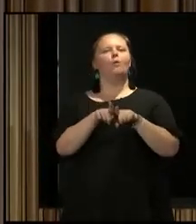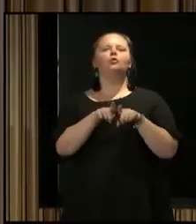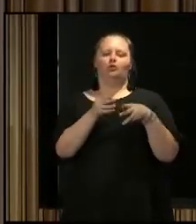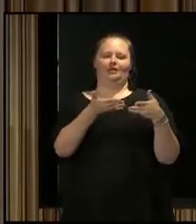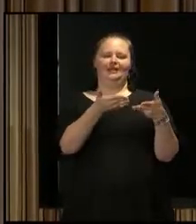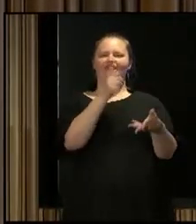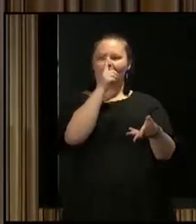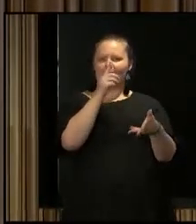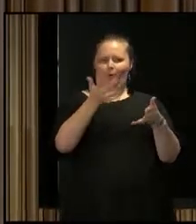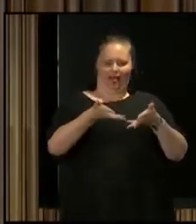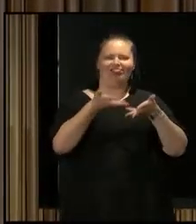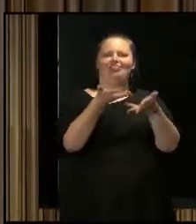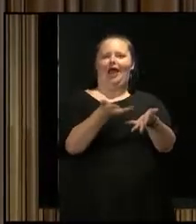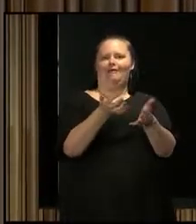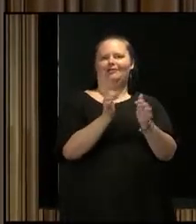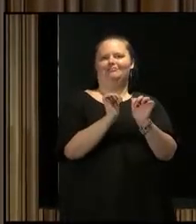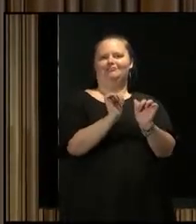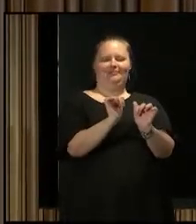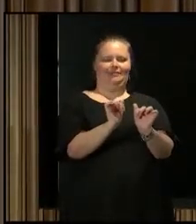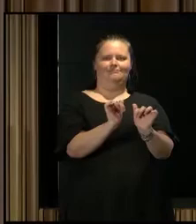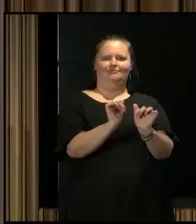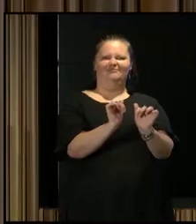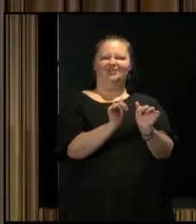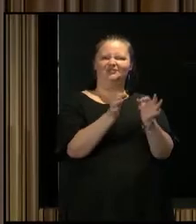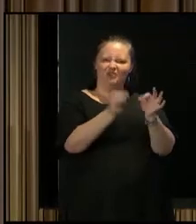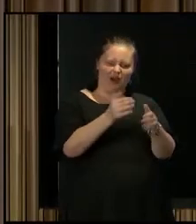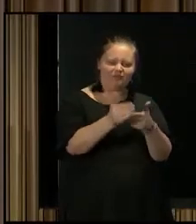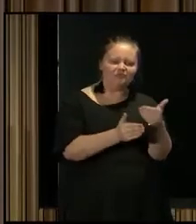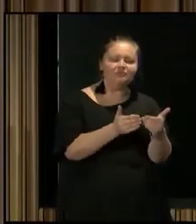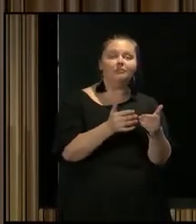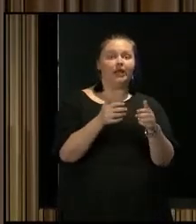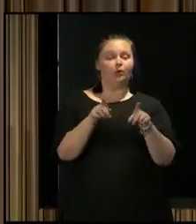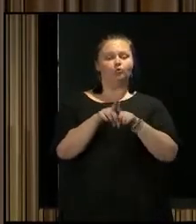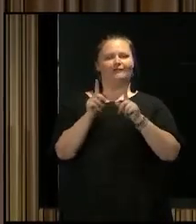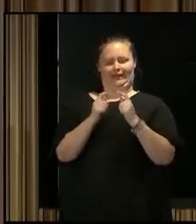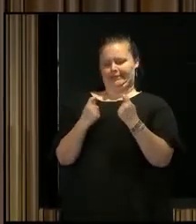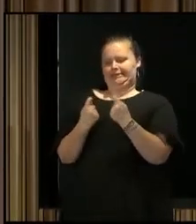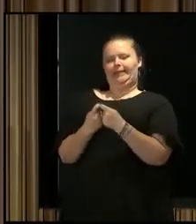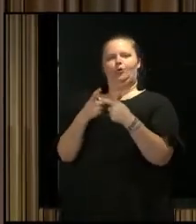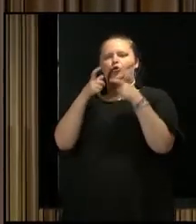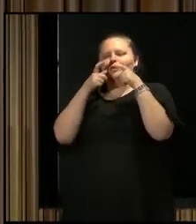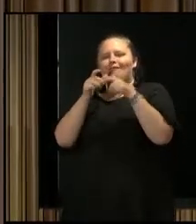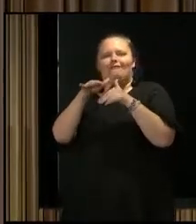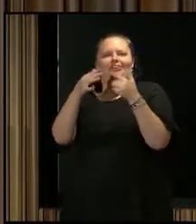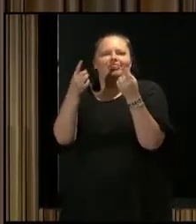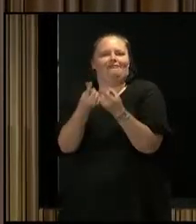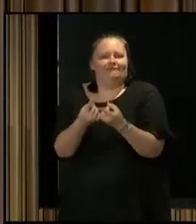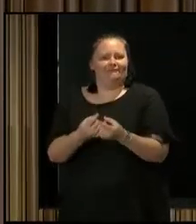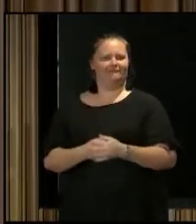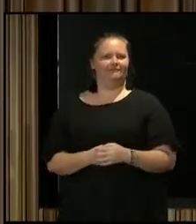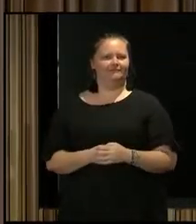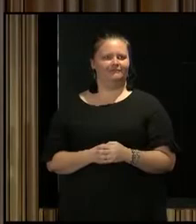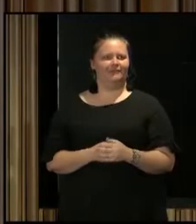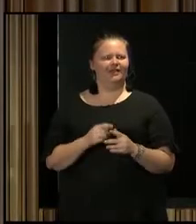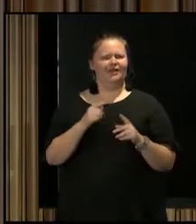agency to give over and have a team around you of people that care about stuff. That piece